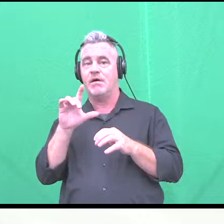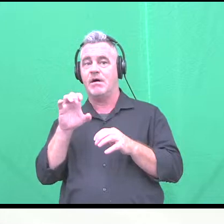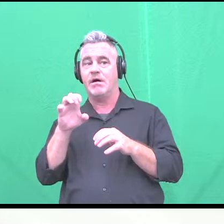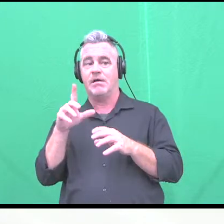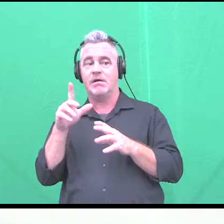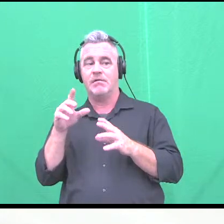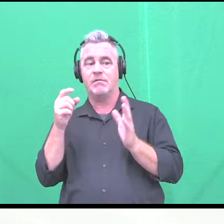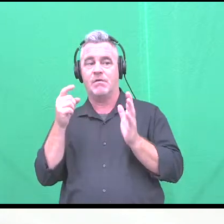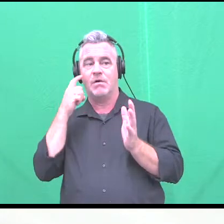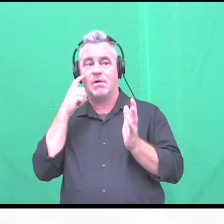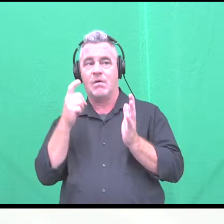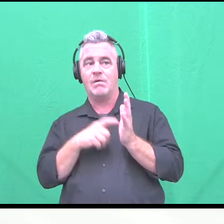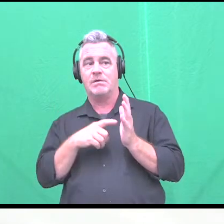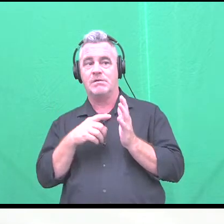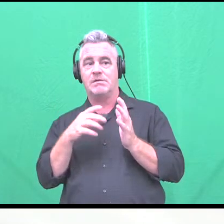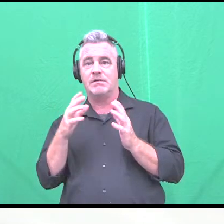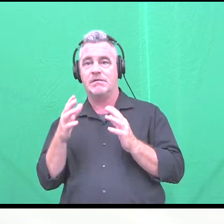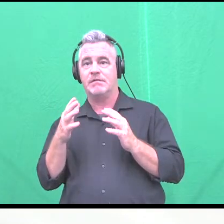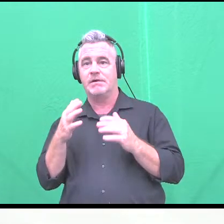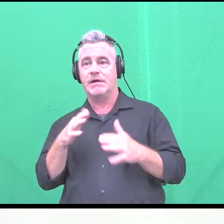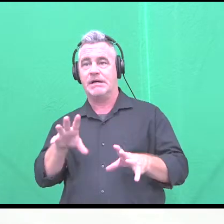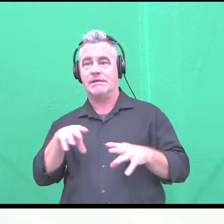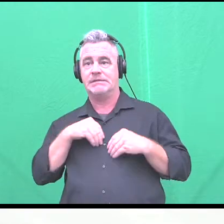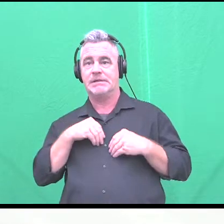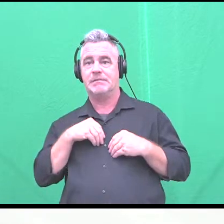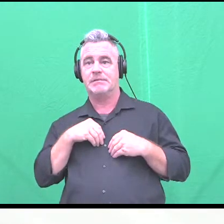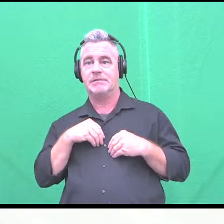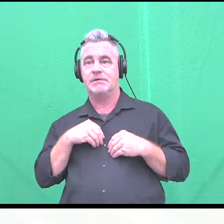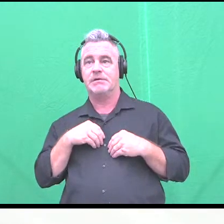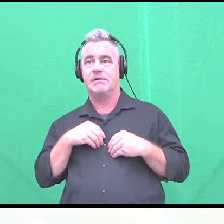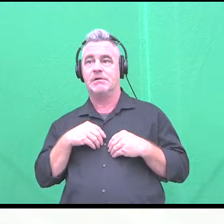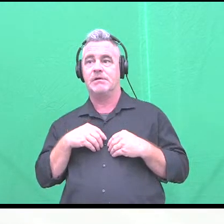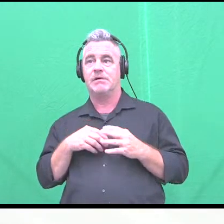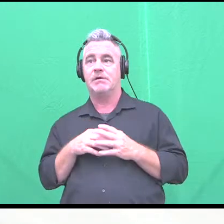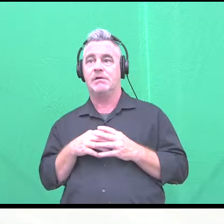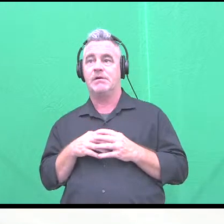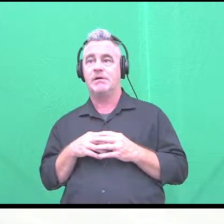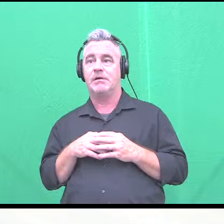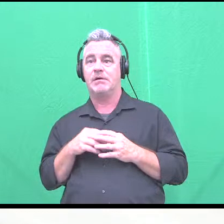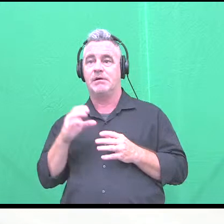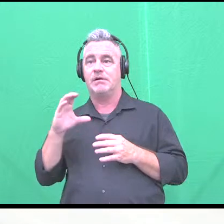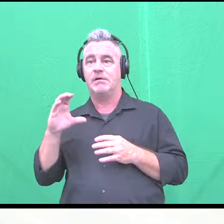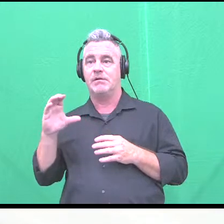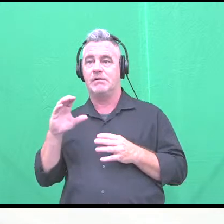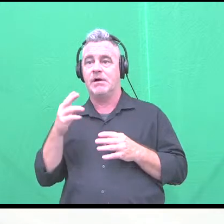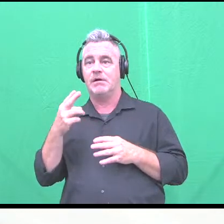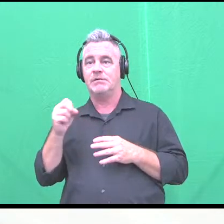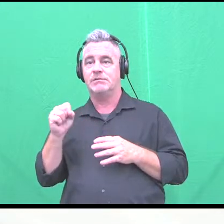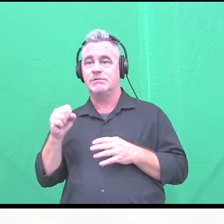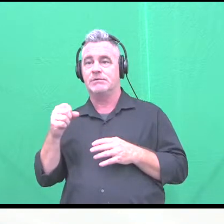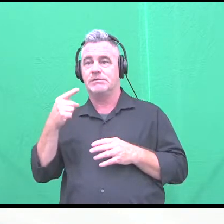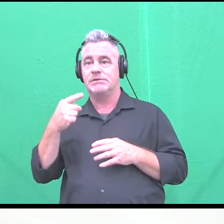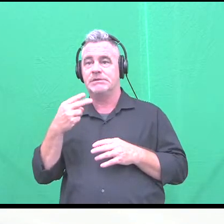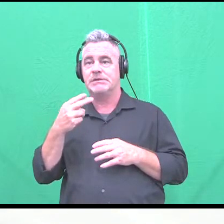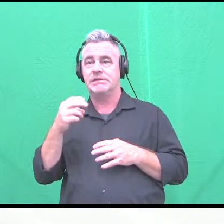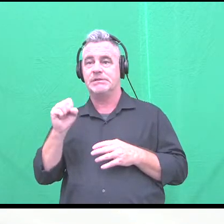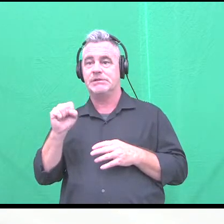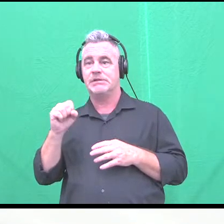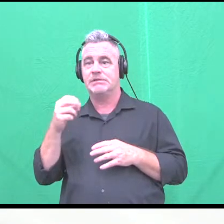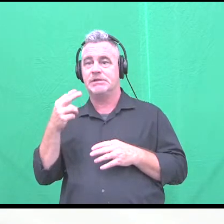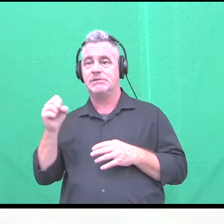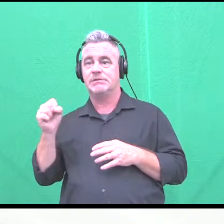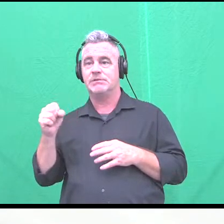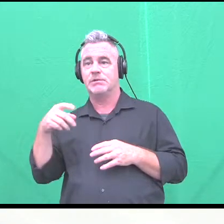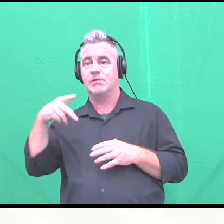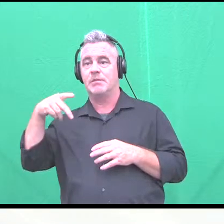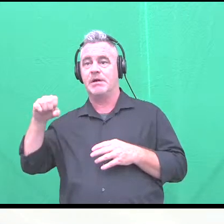for the following sites: the District Administration Center, Cathedral City High School, Desert Hot Springs High School, Palm Springs